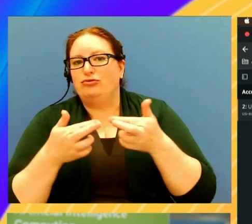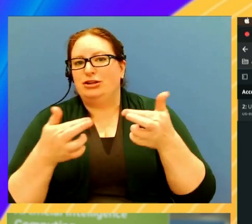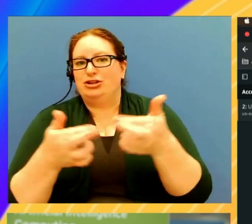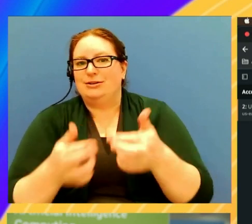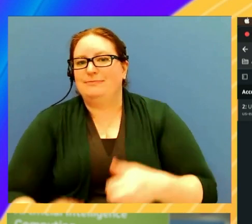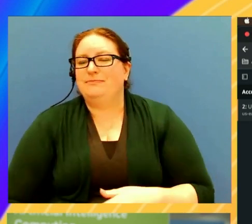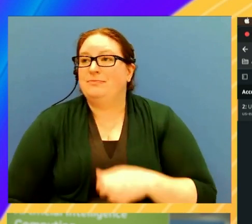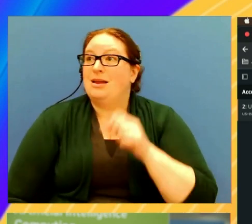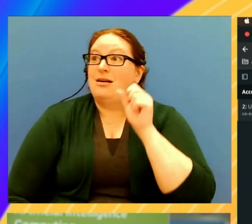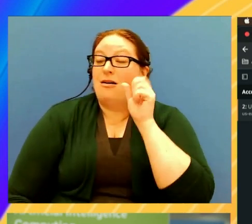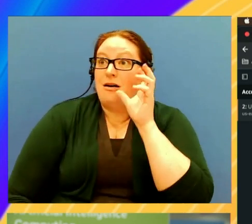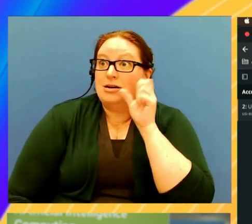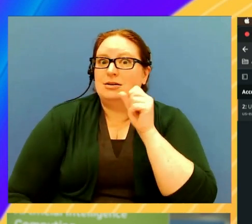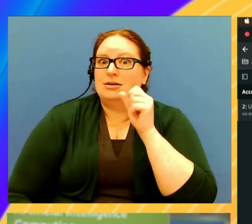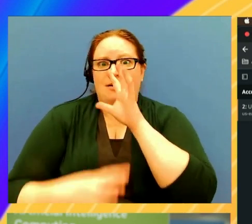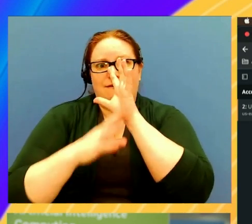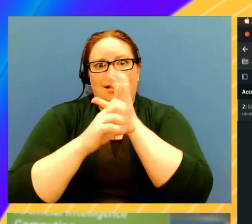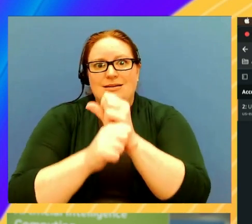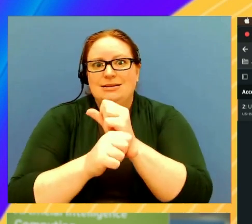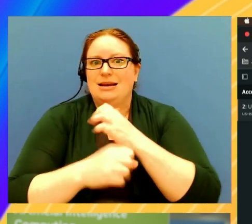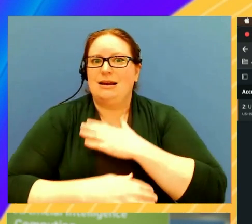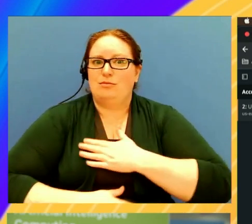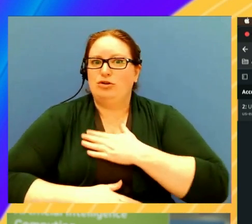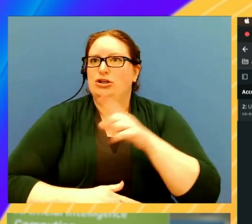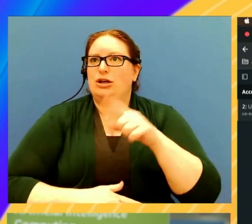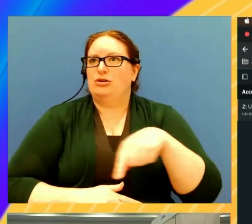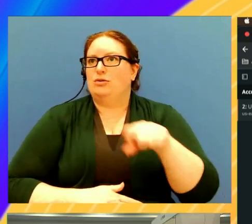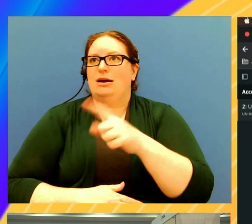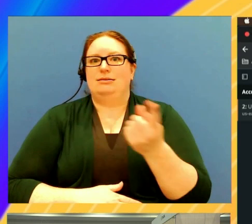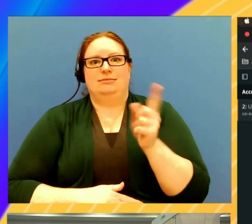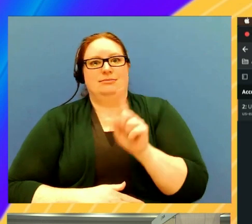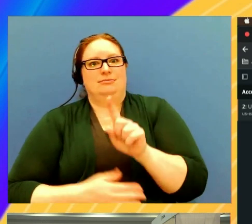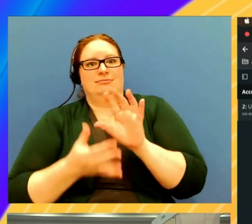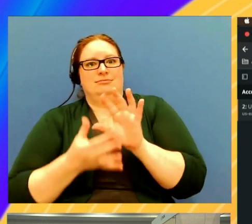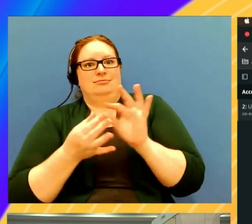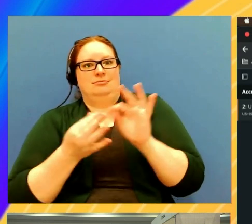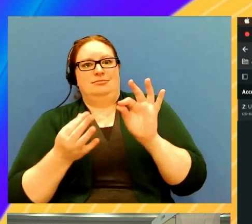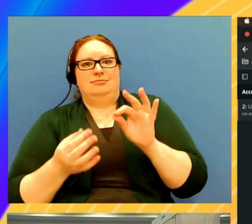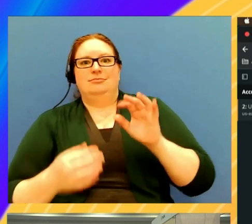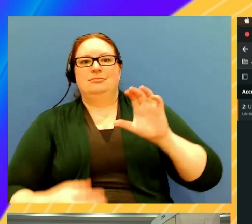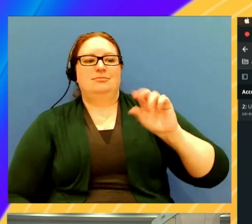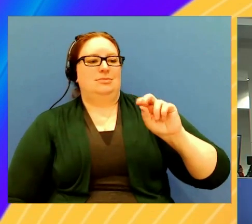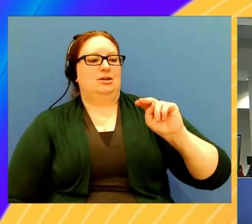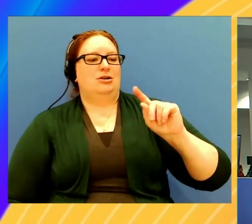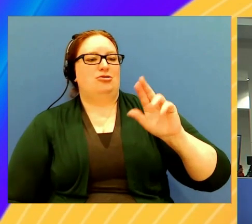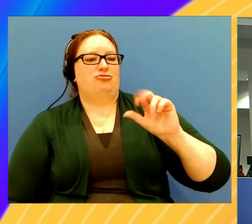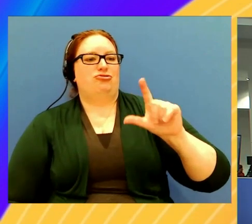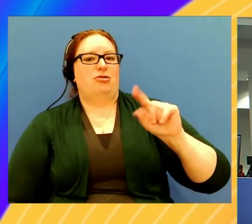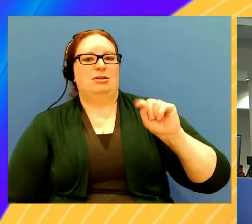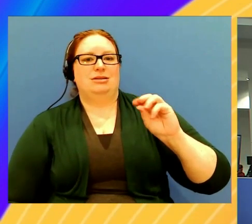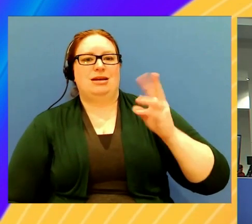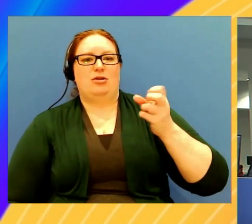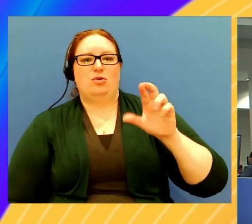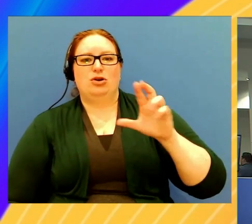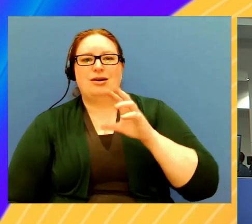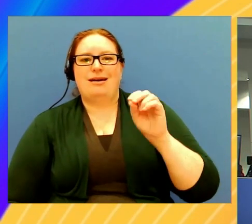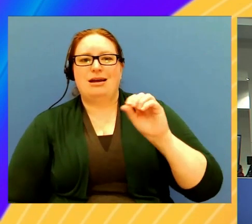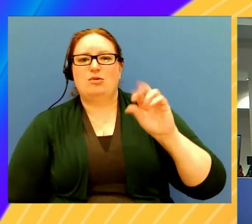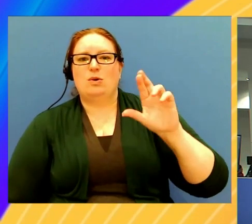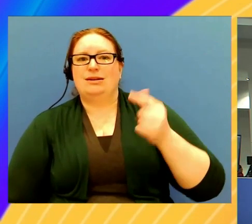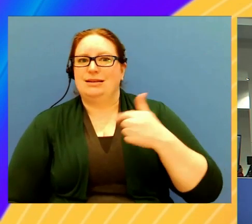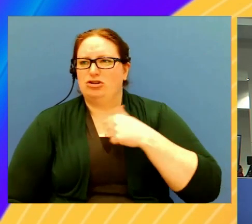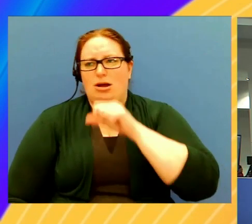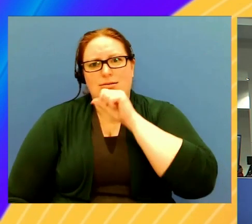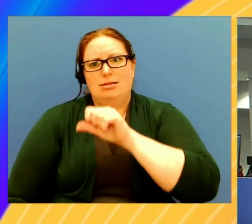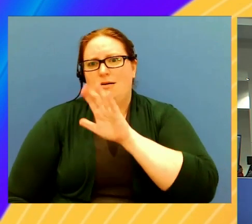is fascinating, and I appreciate you guys coming on to talk about Control Tower and organizations. I love the work that you guys are doing. This